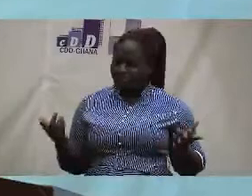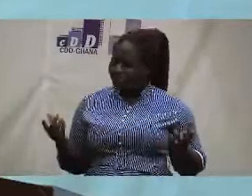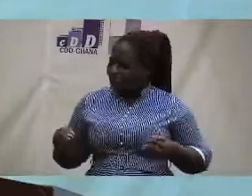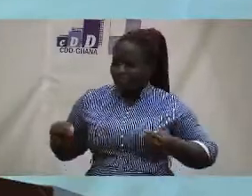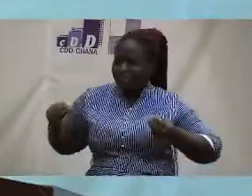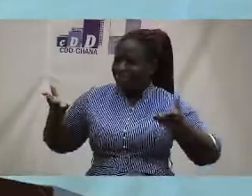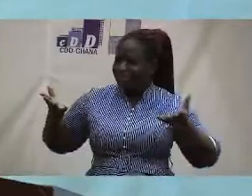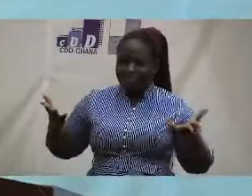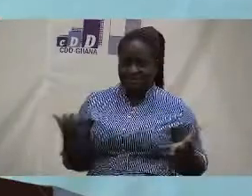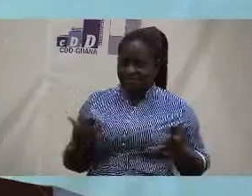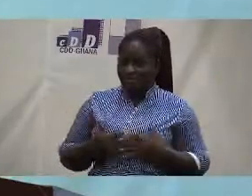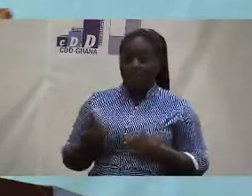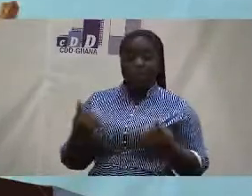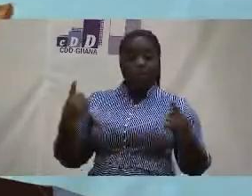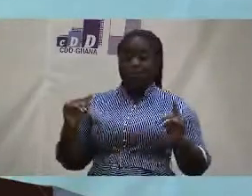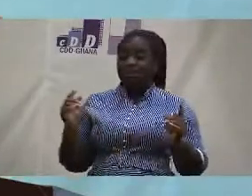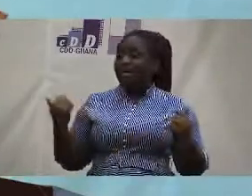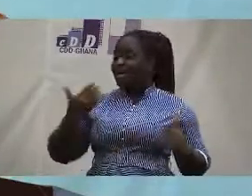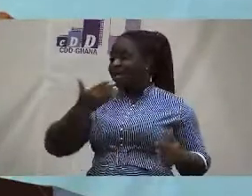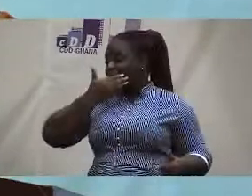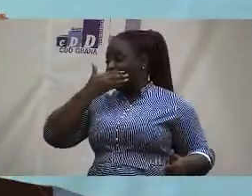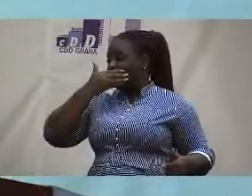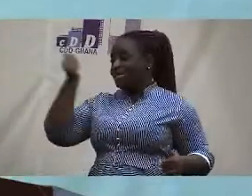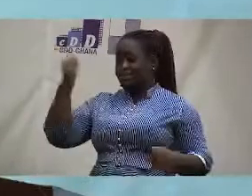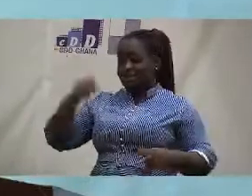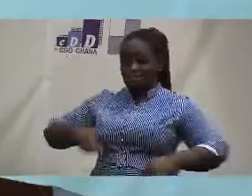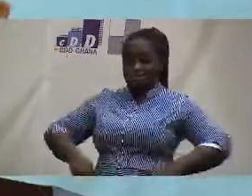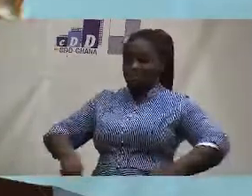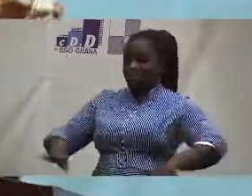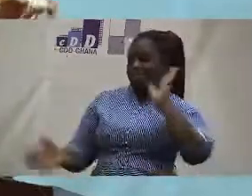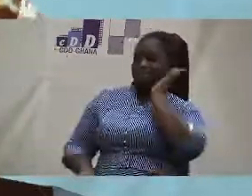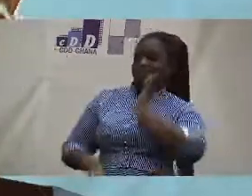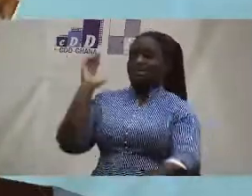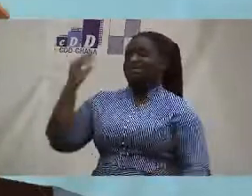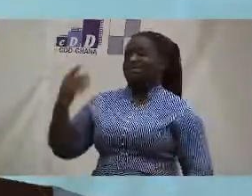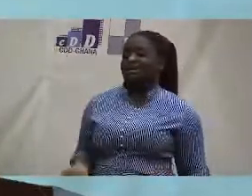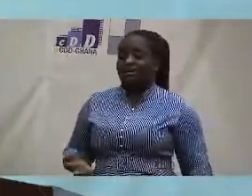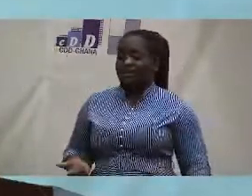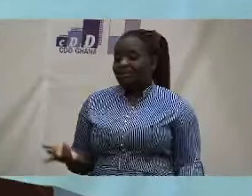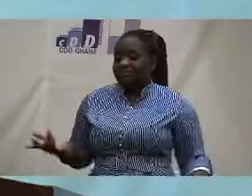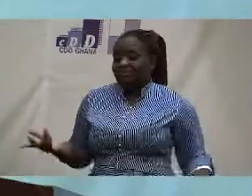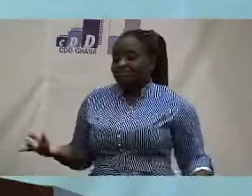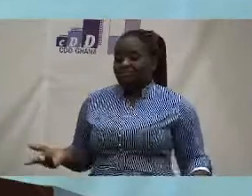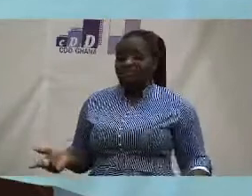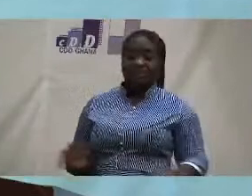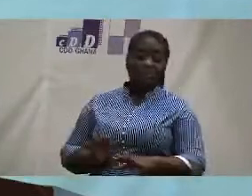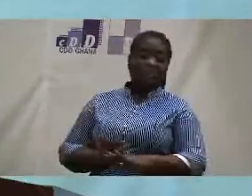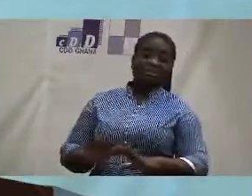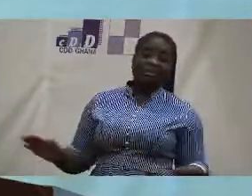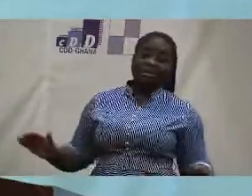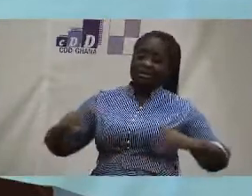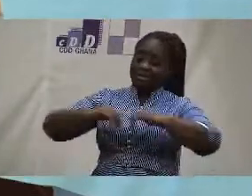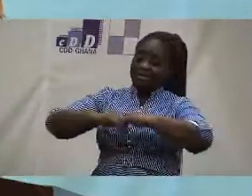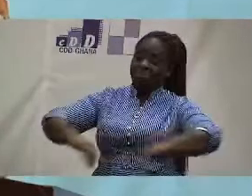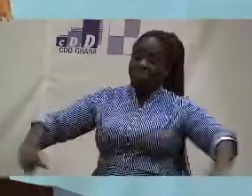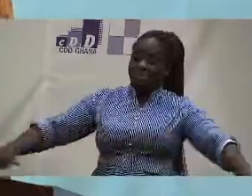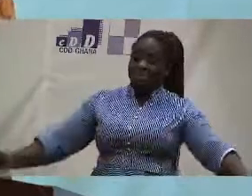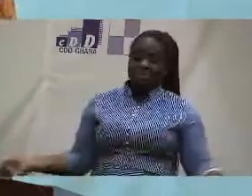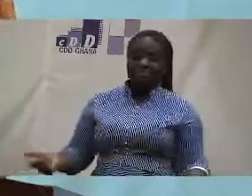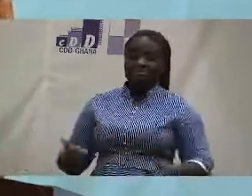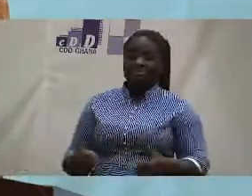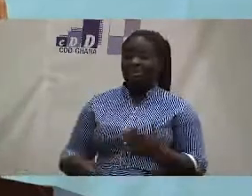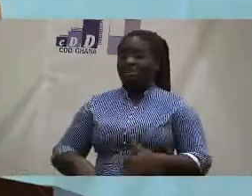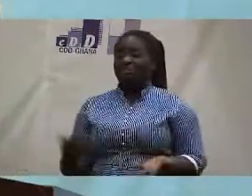deliver when you can get better roads faster and without the separation of powers and checks